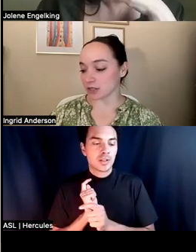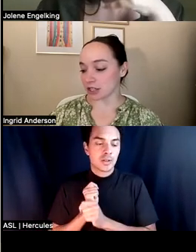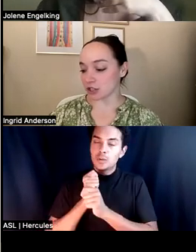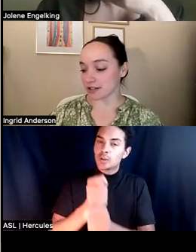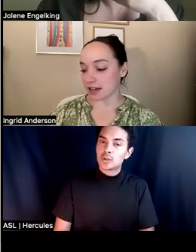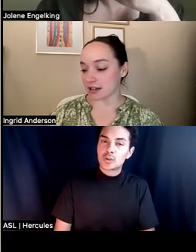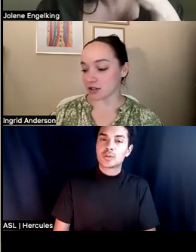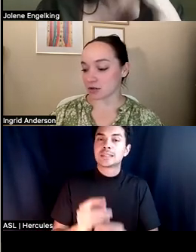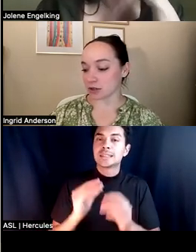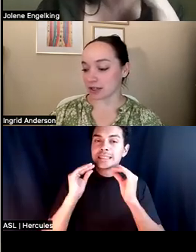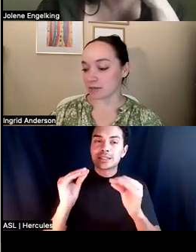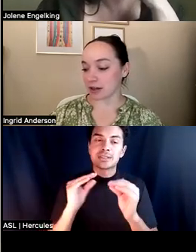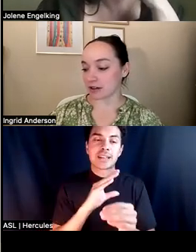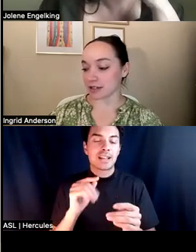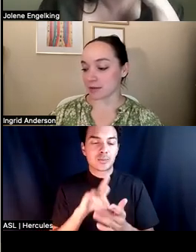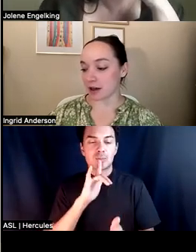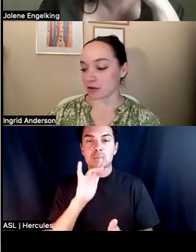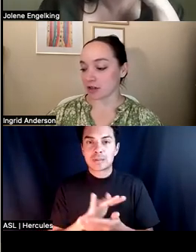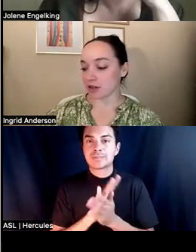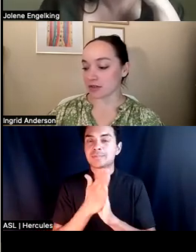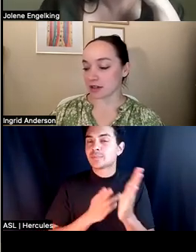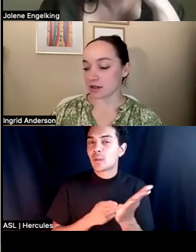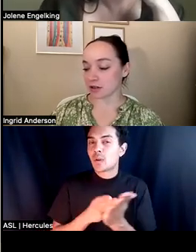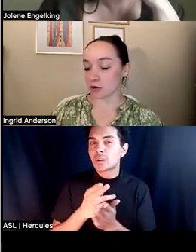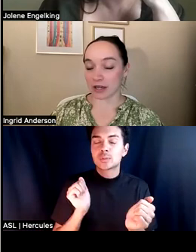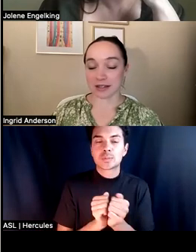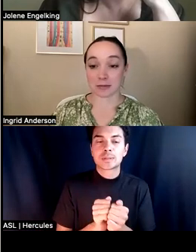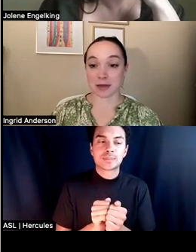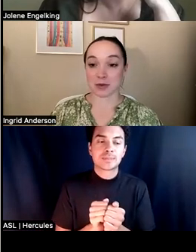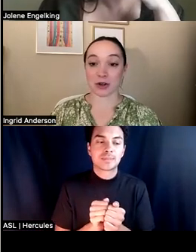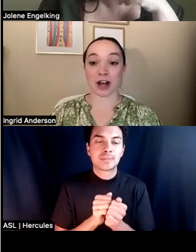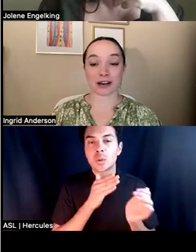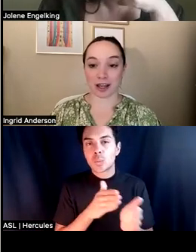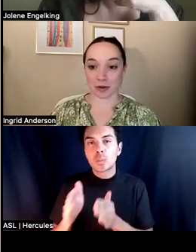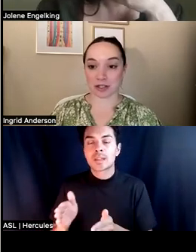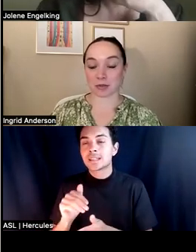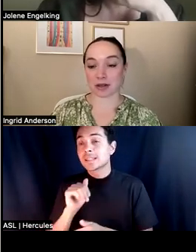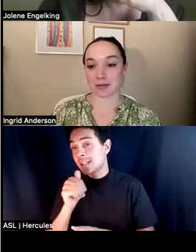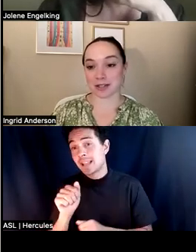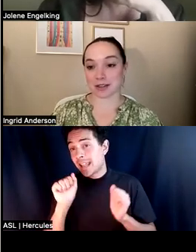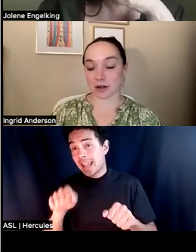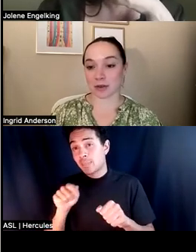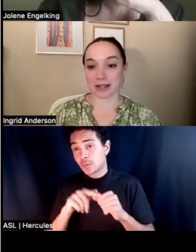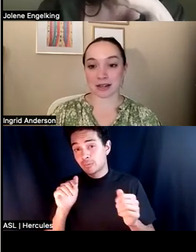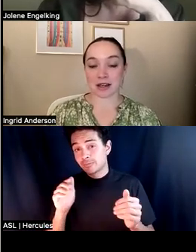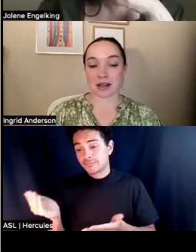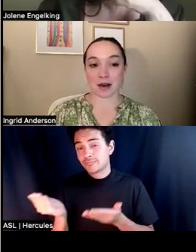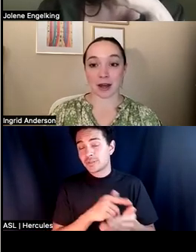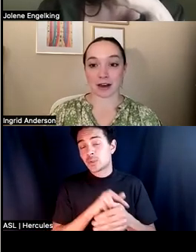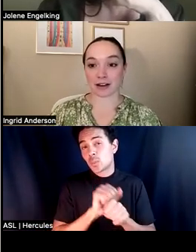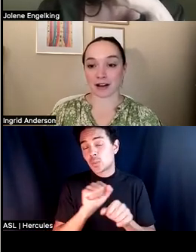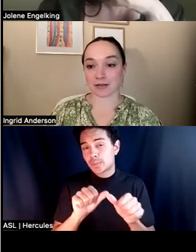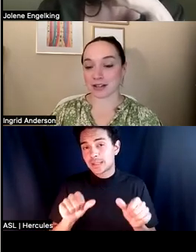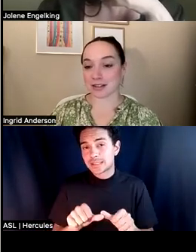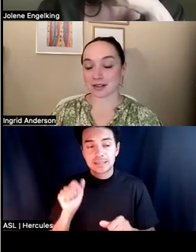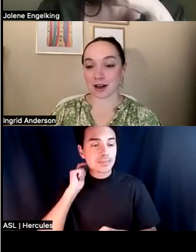traditional teachings and to really be honest about the ways that sometimes we're not able to bring them into the workplace.